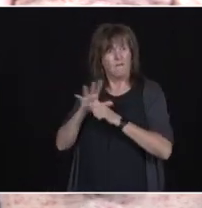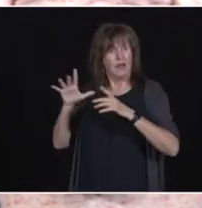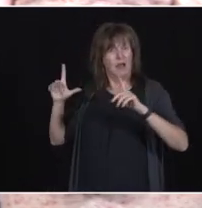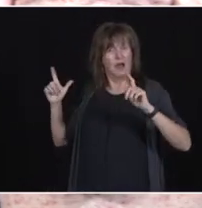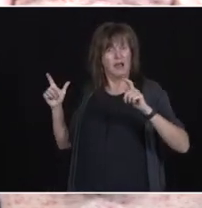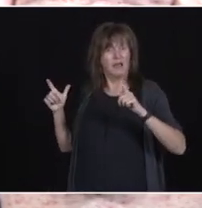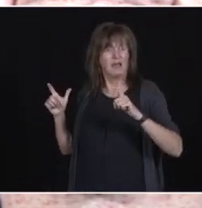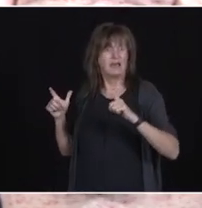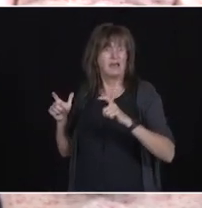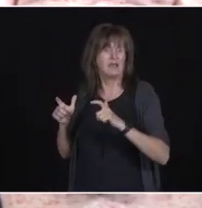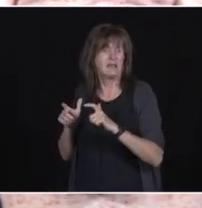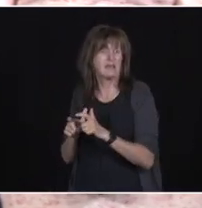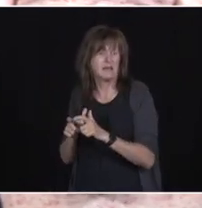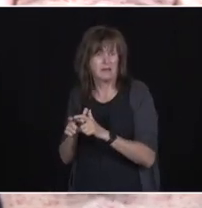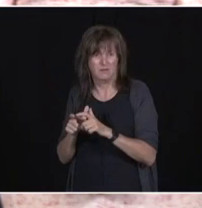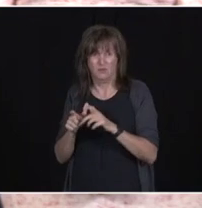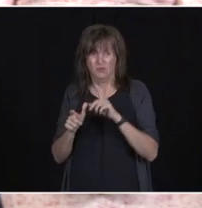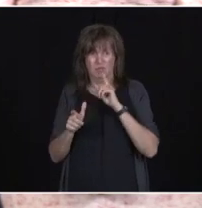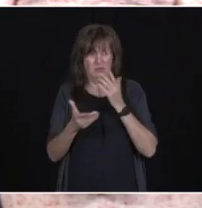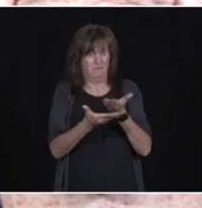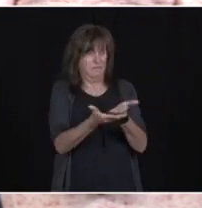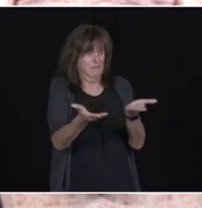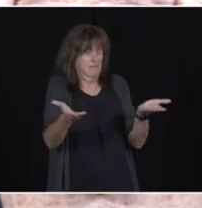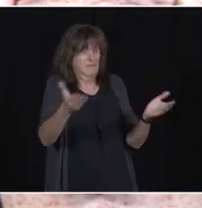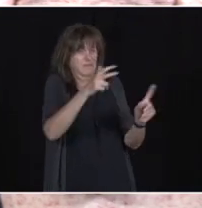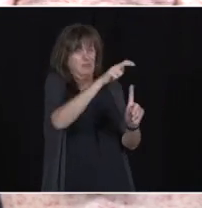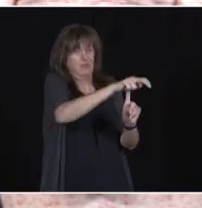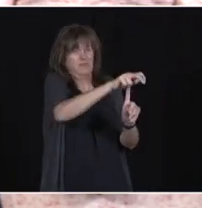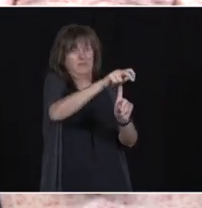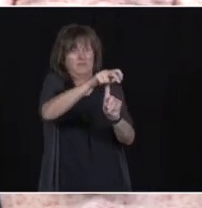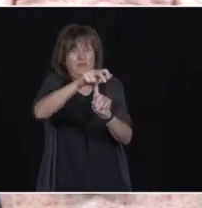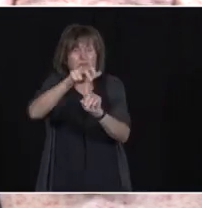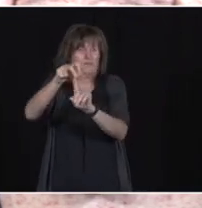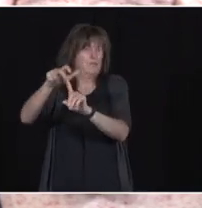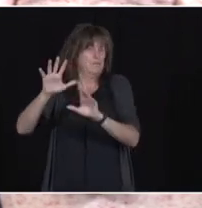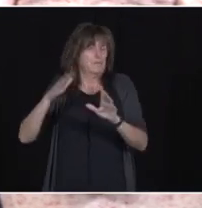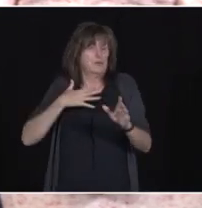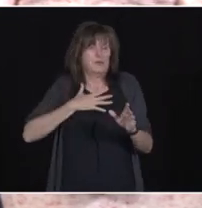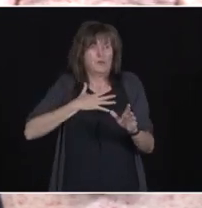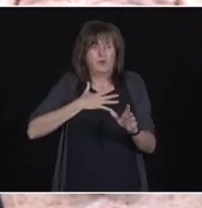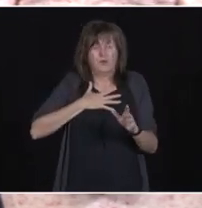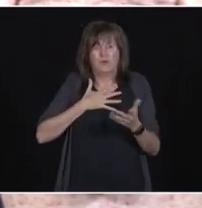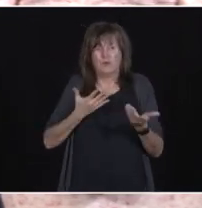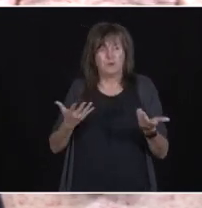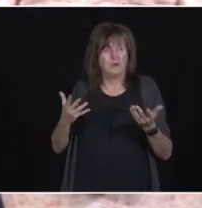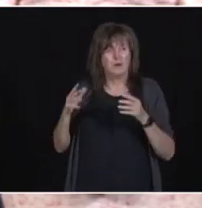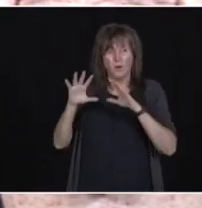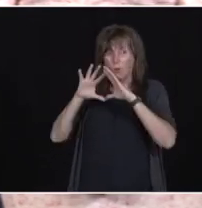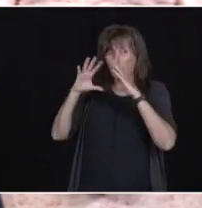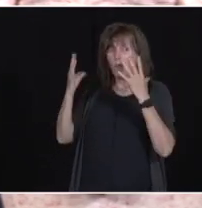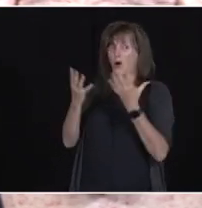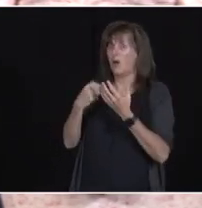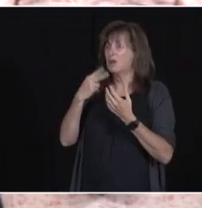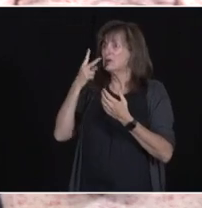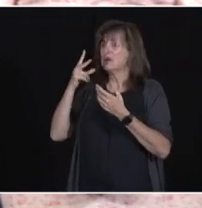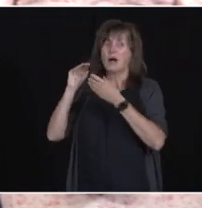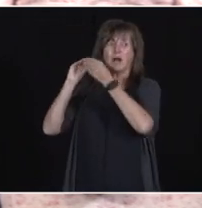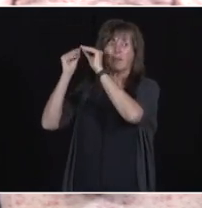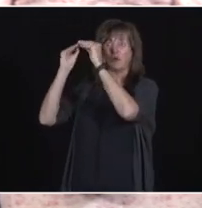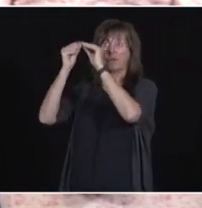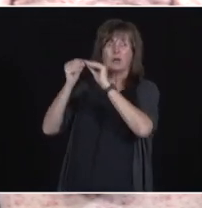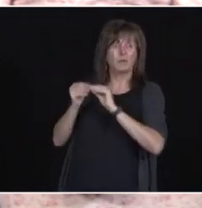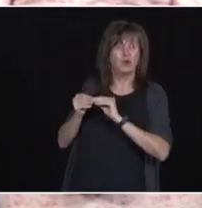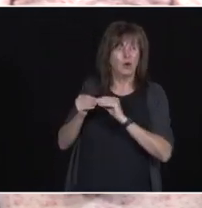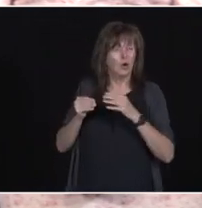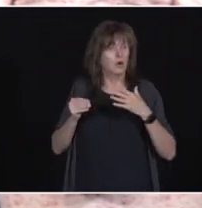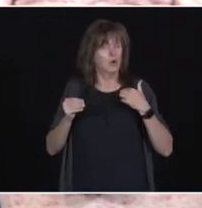And when they're using Ontario as examples around the world, that's impressive. But again, we can't take our eye off the ball for a second.